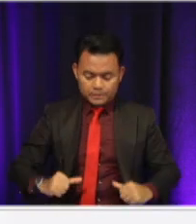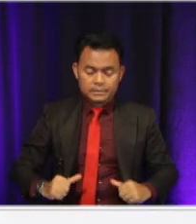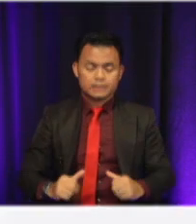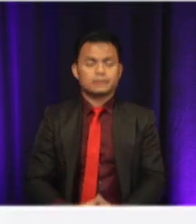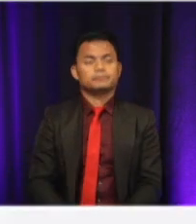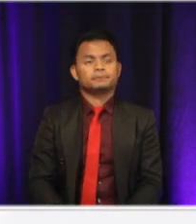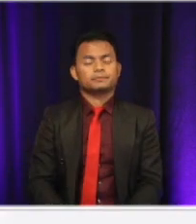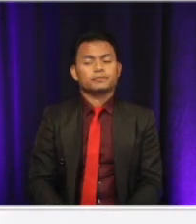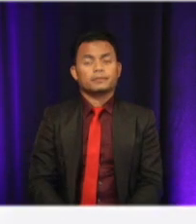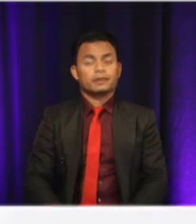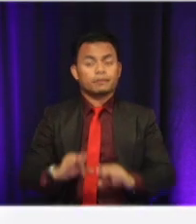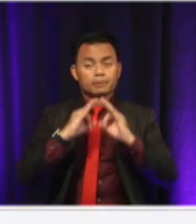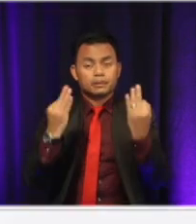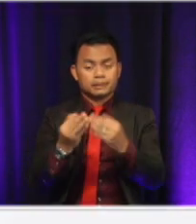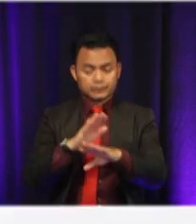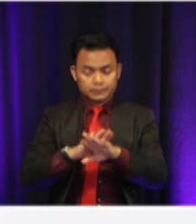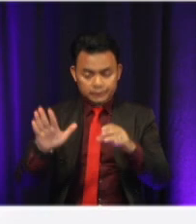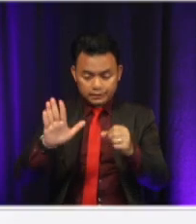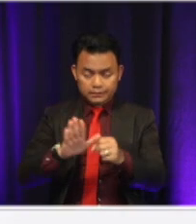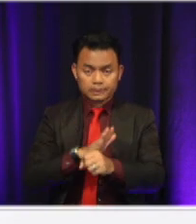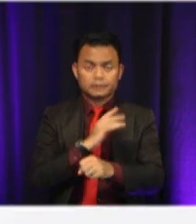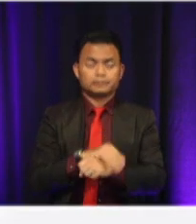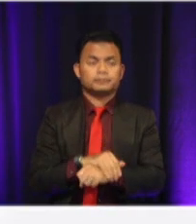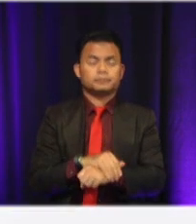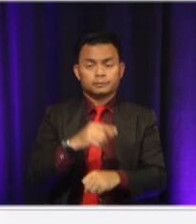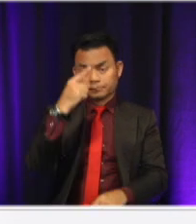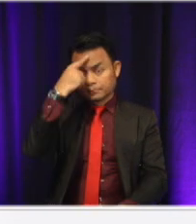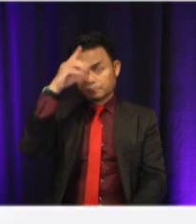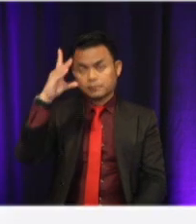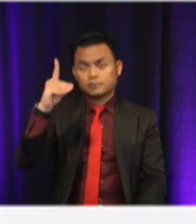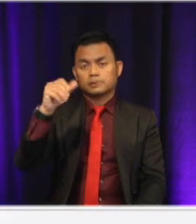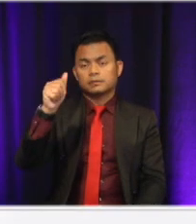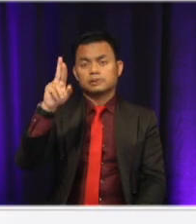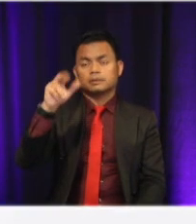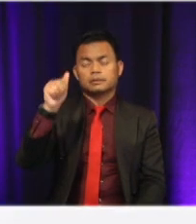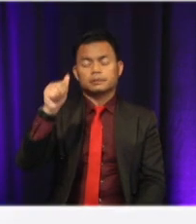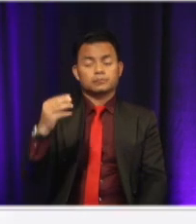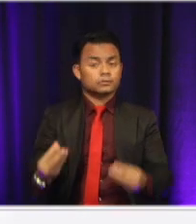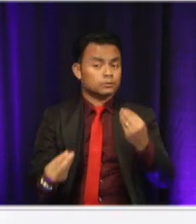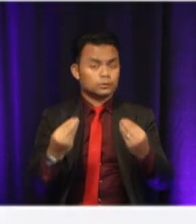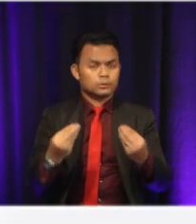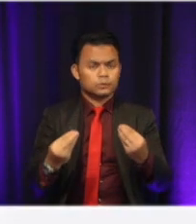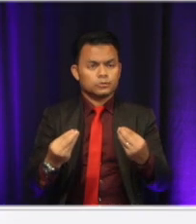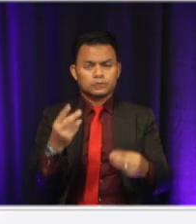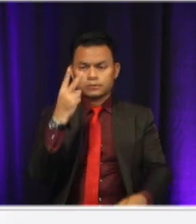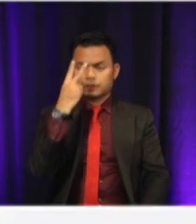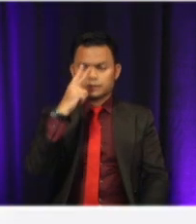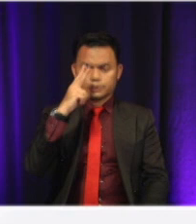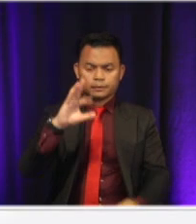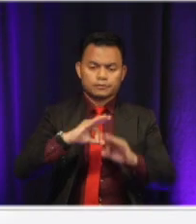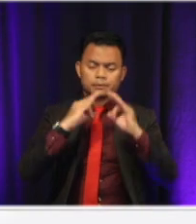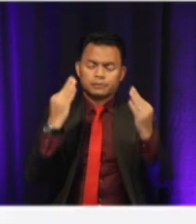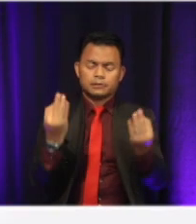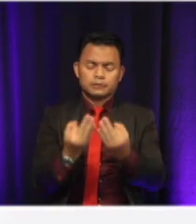incomplete. For Dara, she might have a different picture. She realizes throughout her